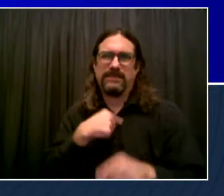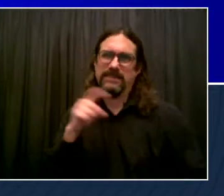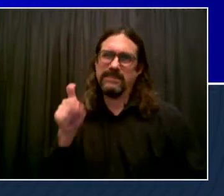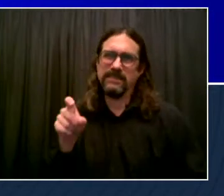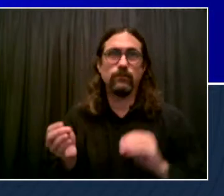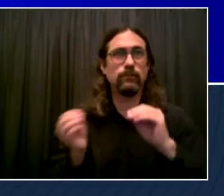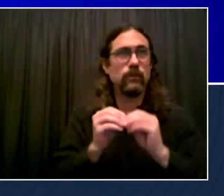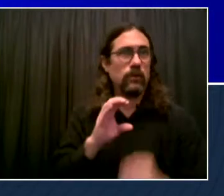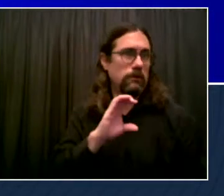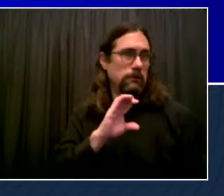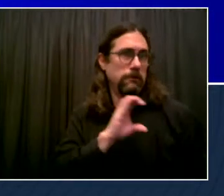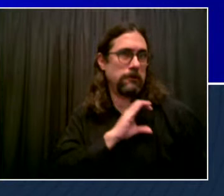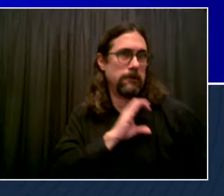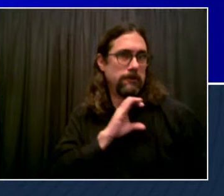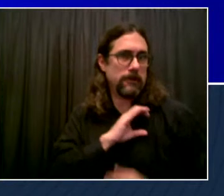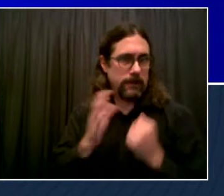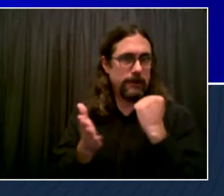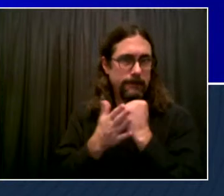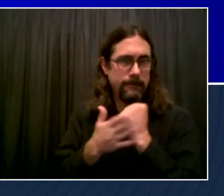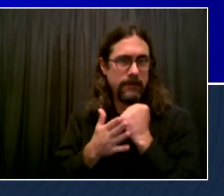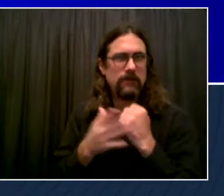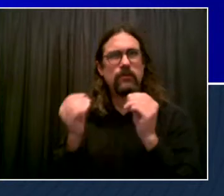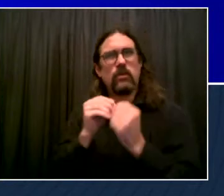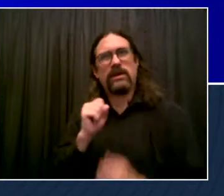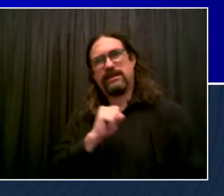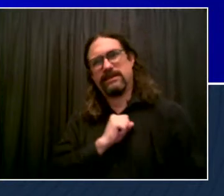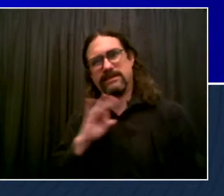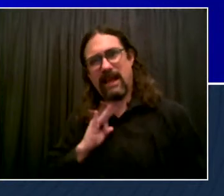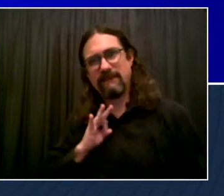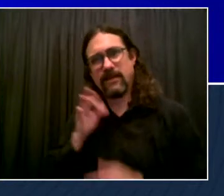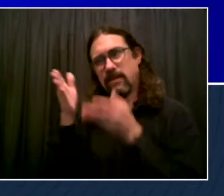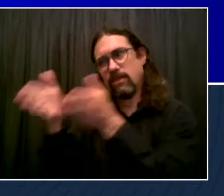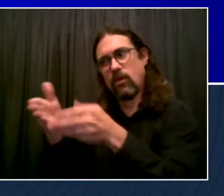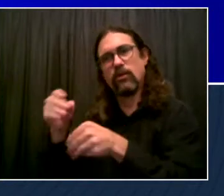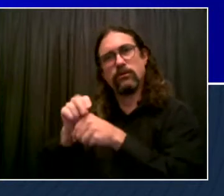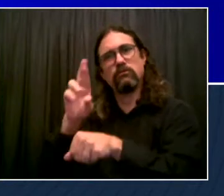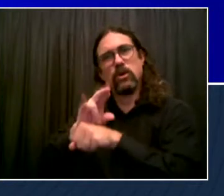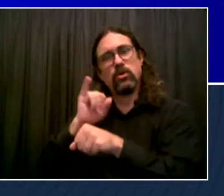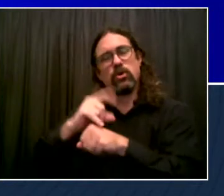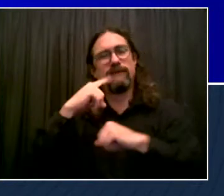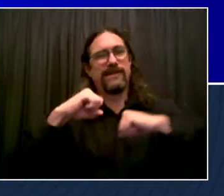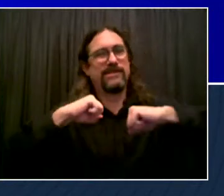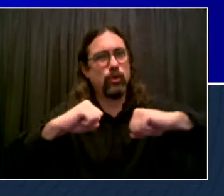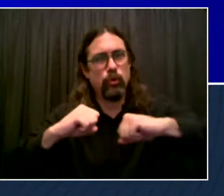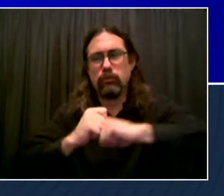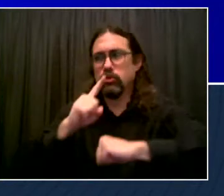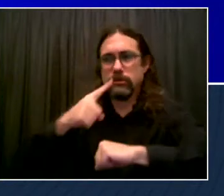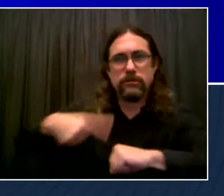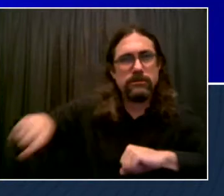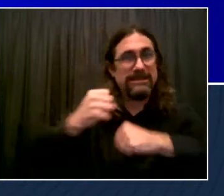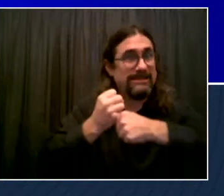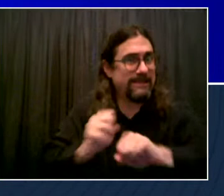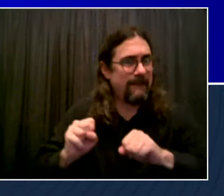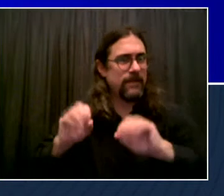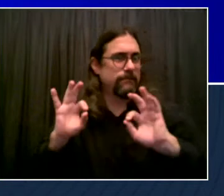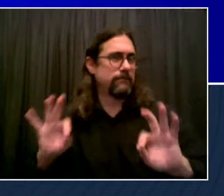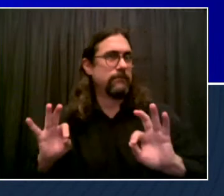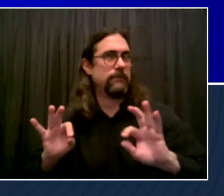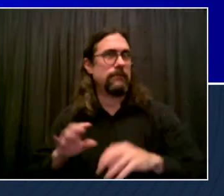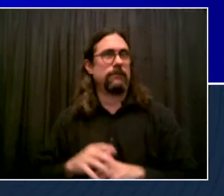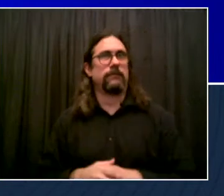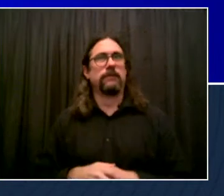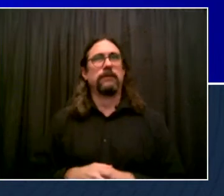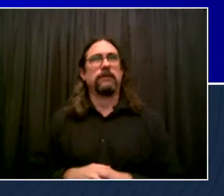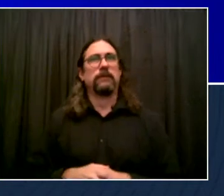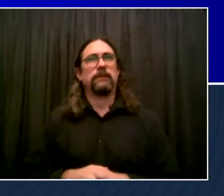security. But in addition, we're being very, very clear that we have to change the reality on the ground in terms of